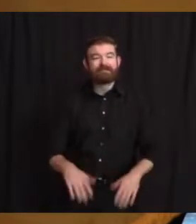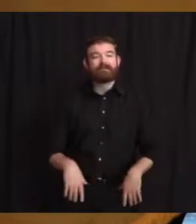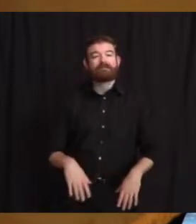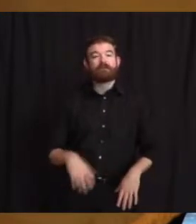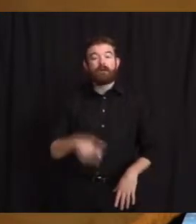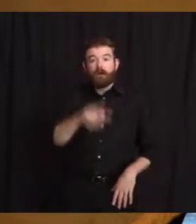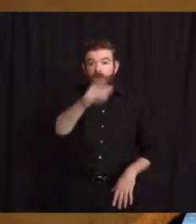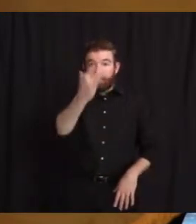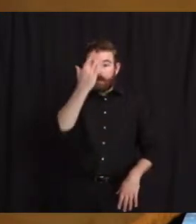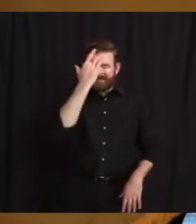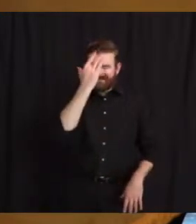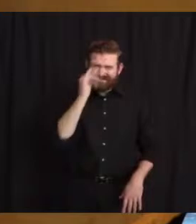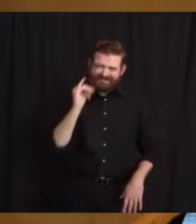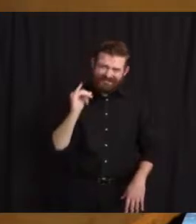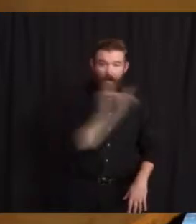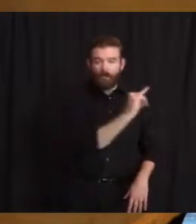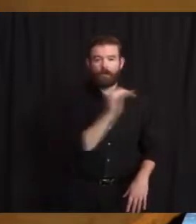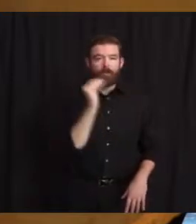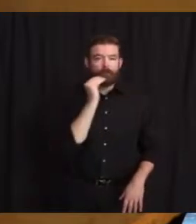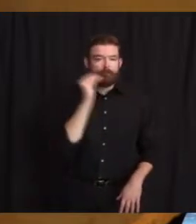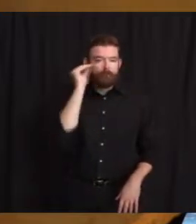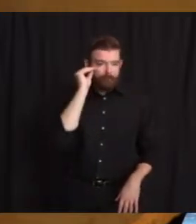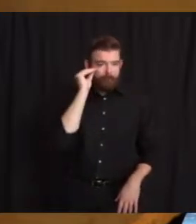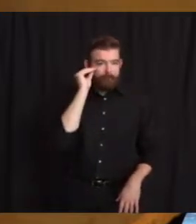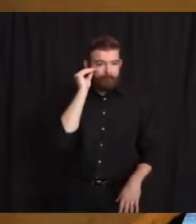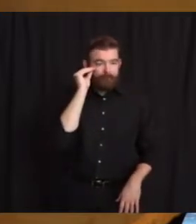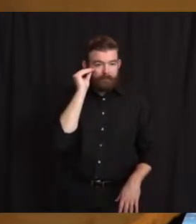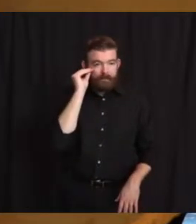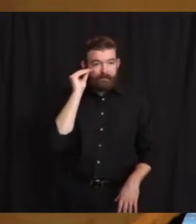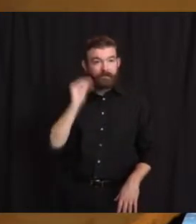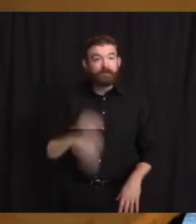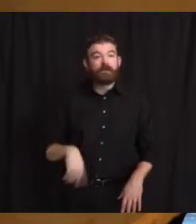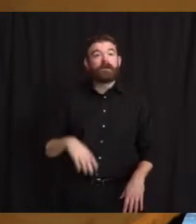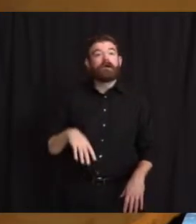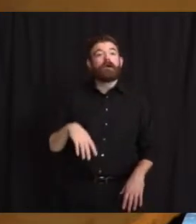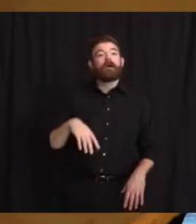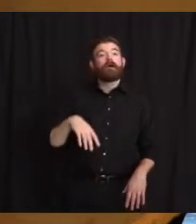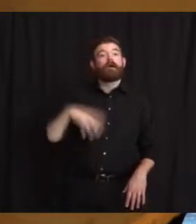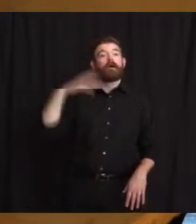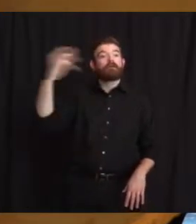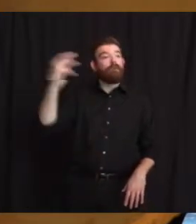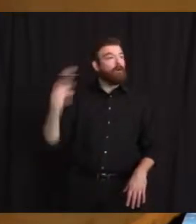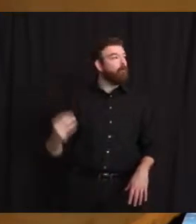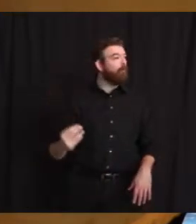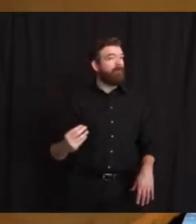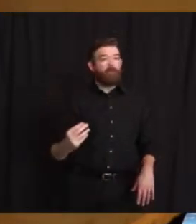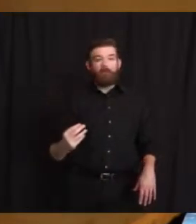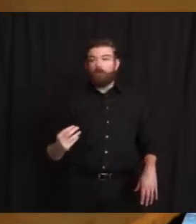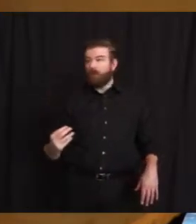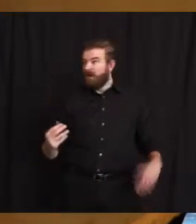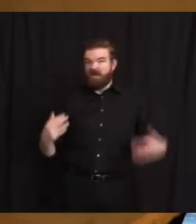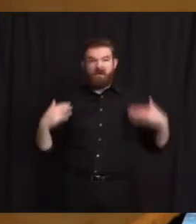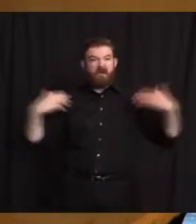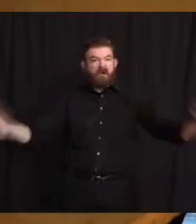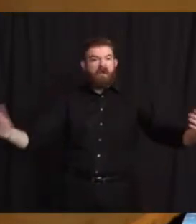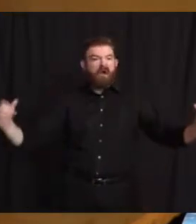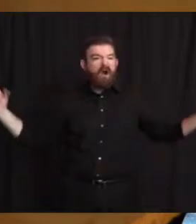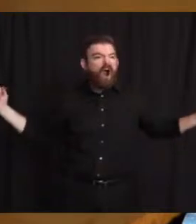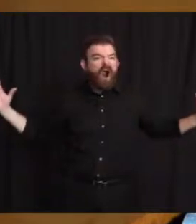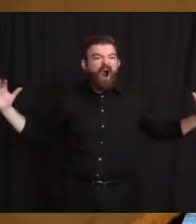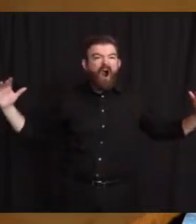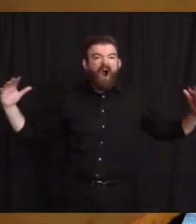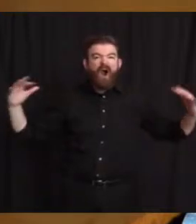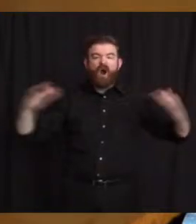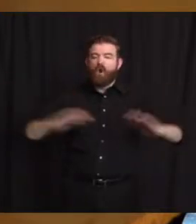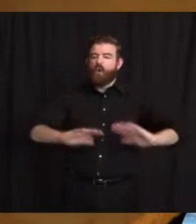Even if you are outside, do not attend large mass gatherings. Just this week, the